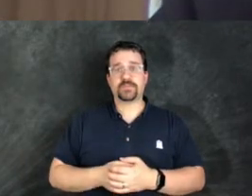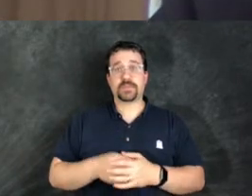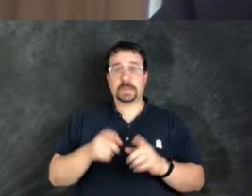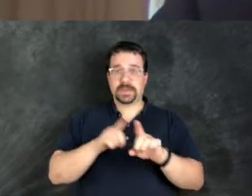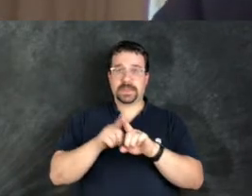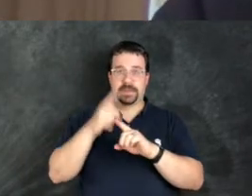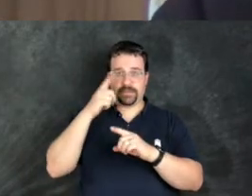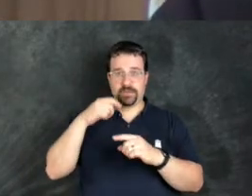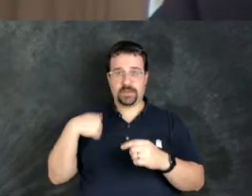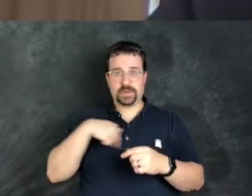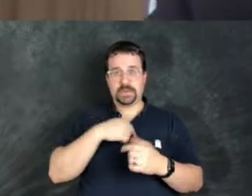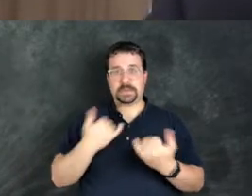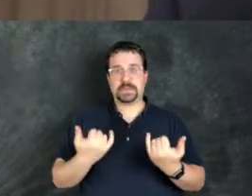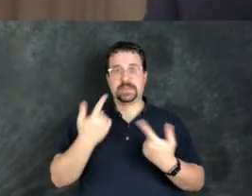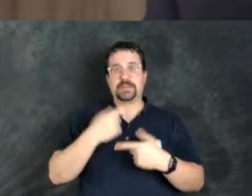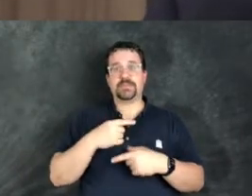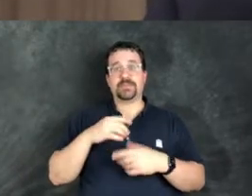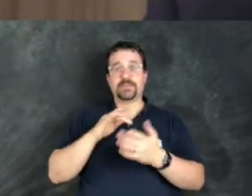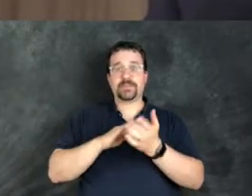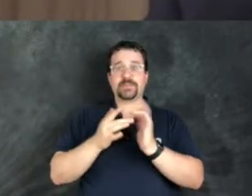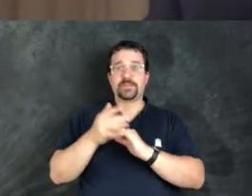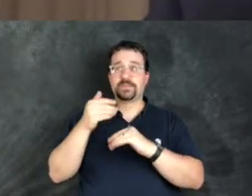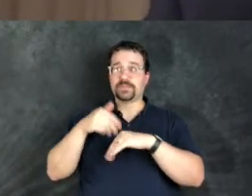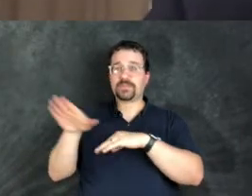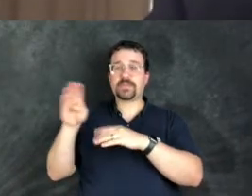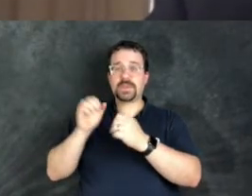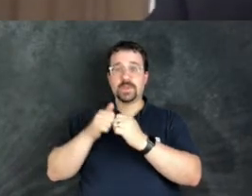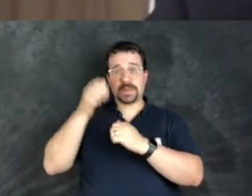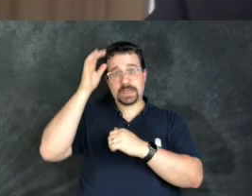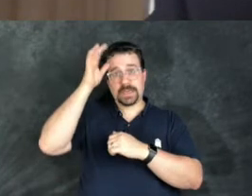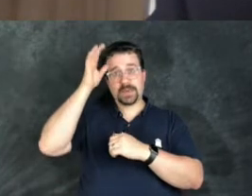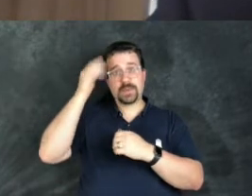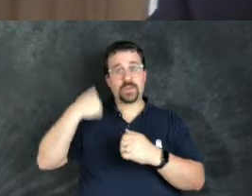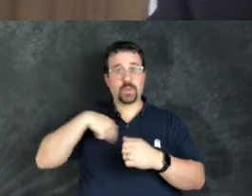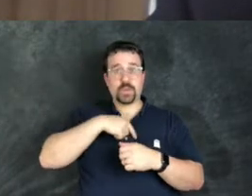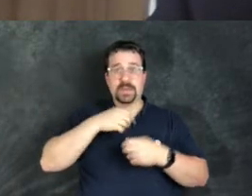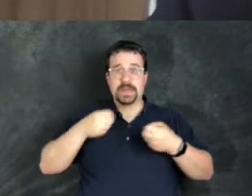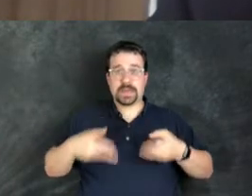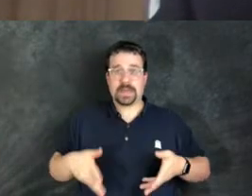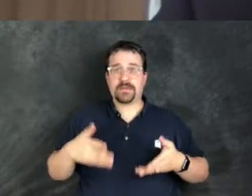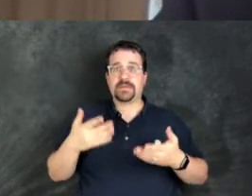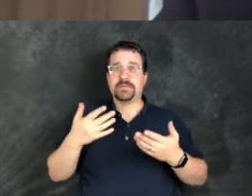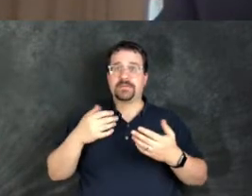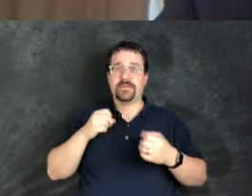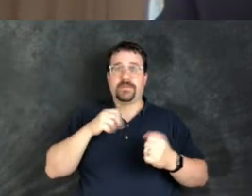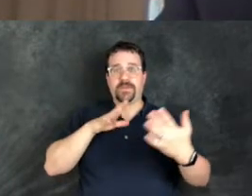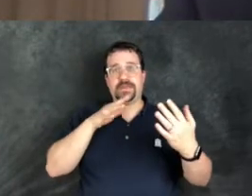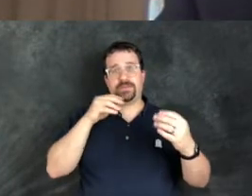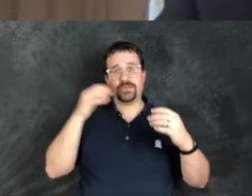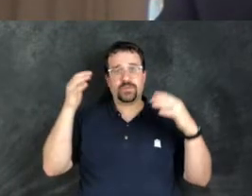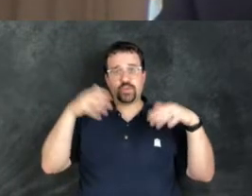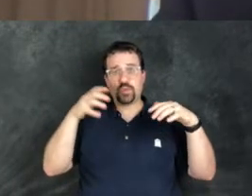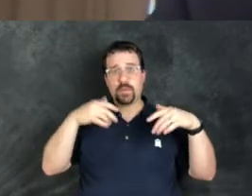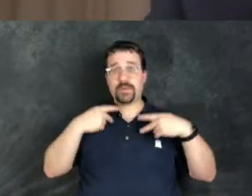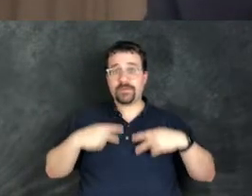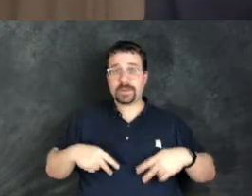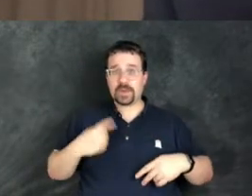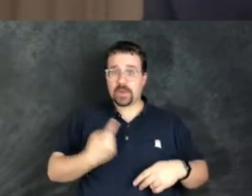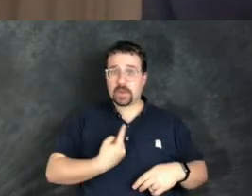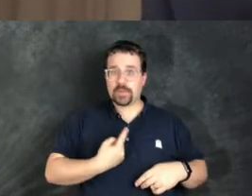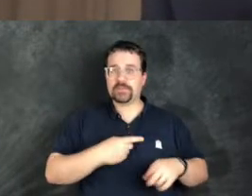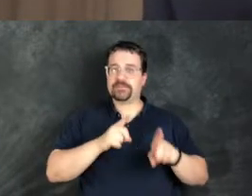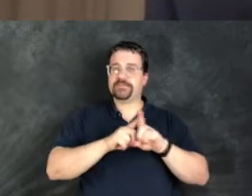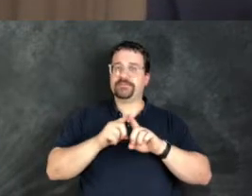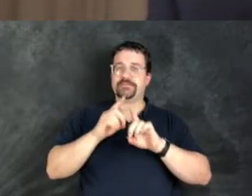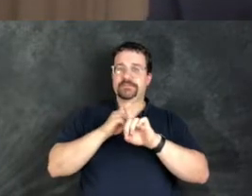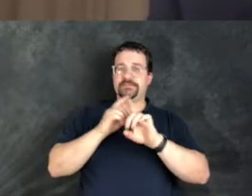As it is for us today, Jesus has gone to be with Dad, and we are left to face our storms physically alone, just